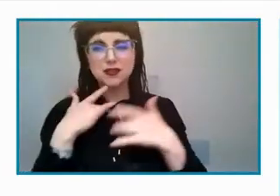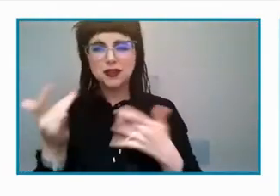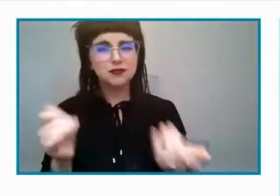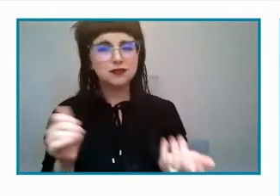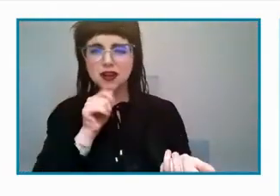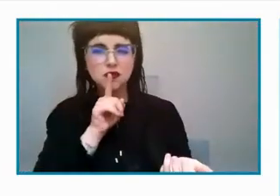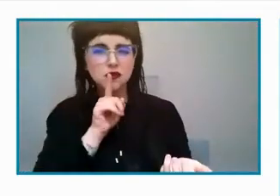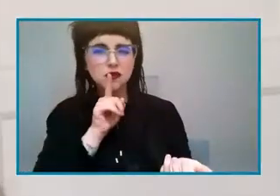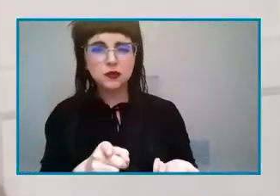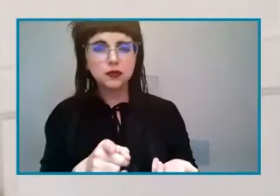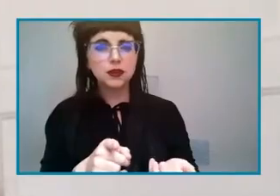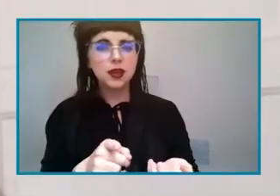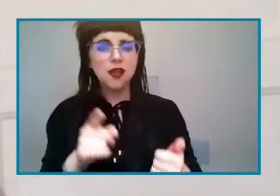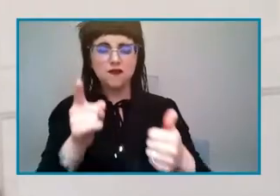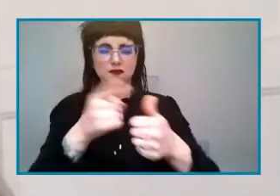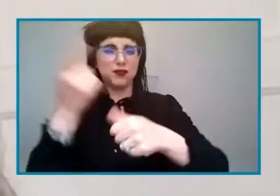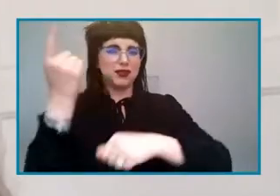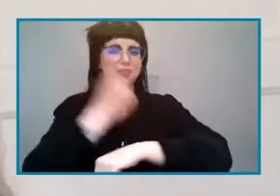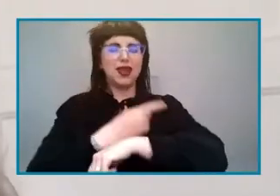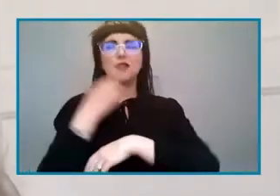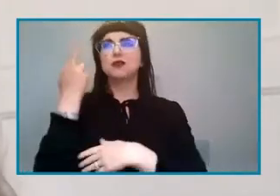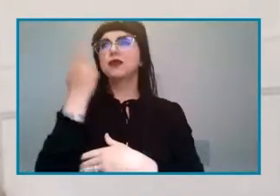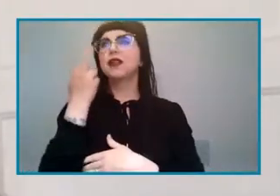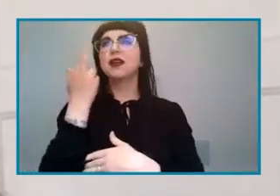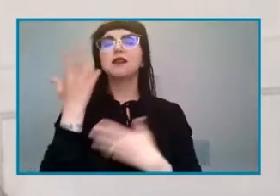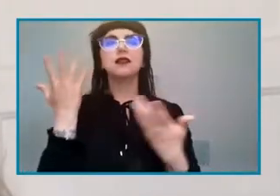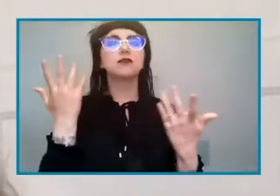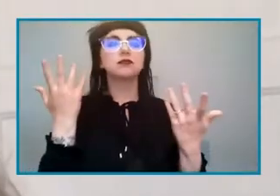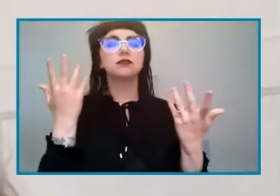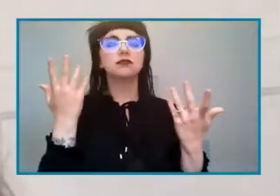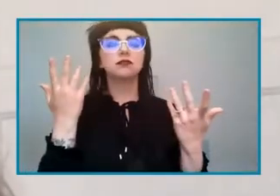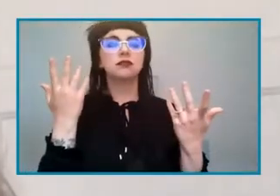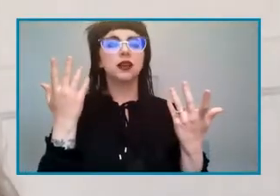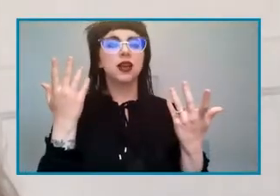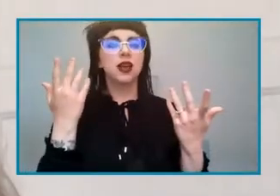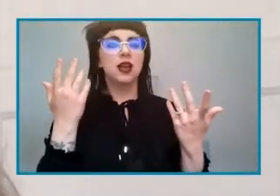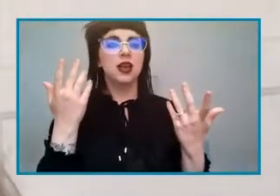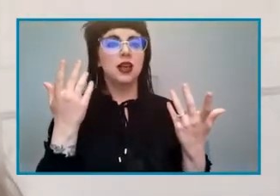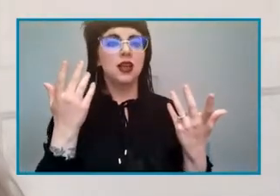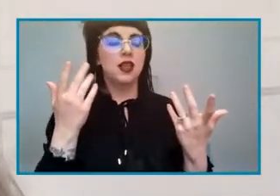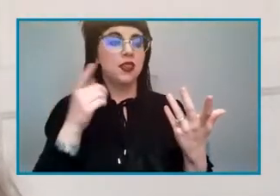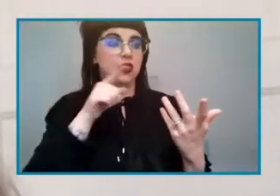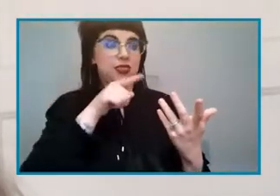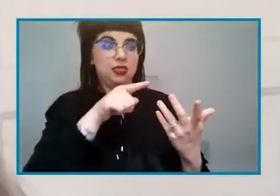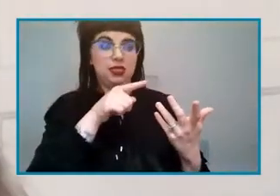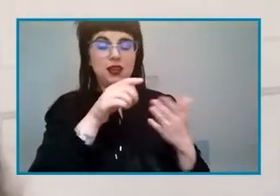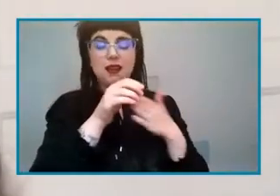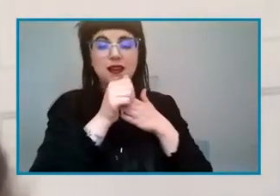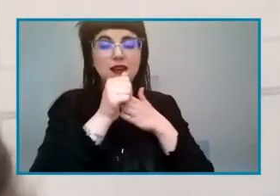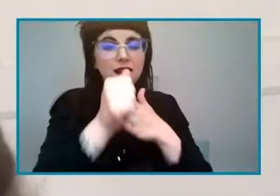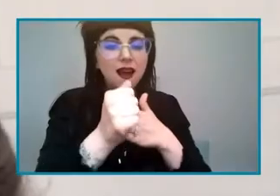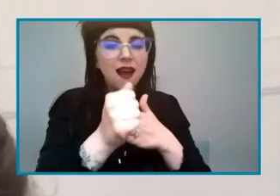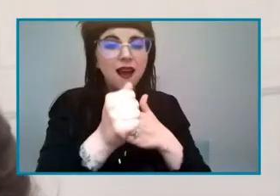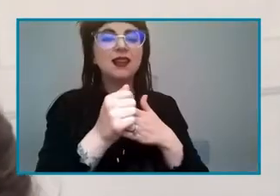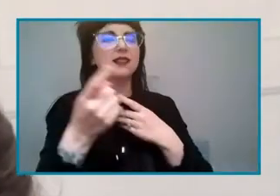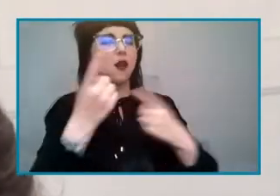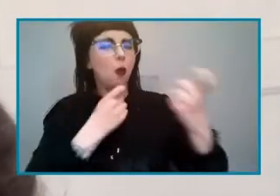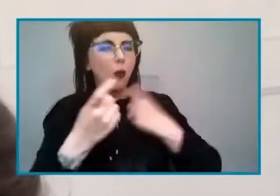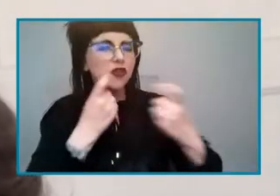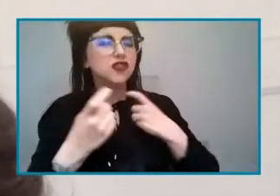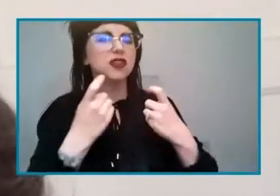first day, from the questioning and the guidance that we were getting from Kelly, and the deep,